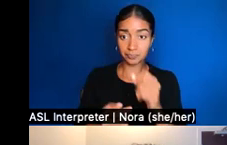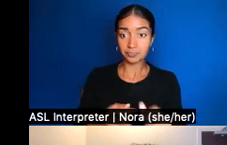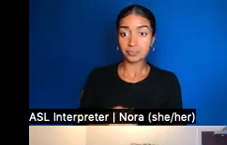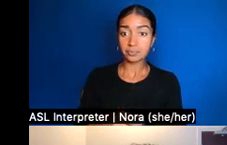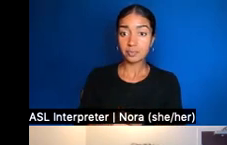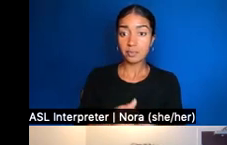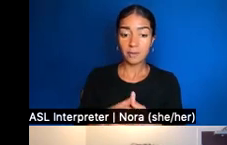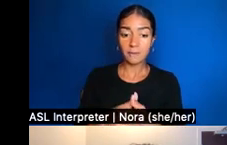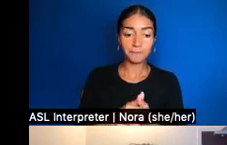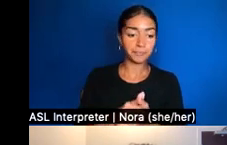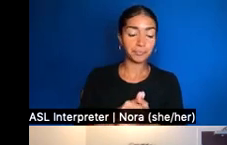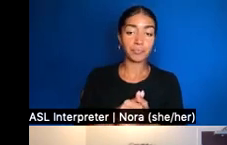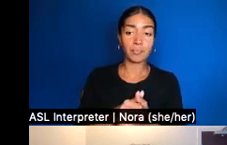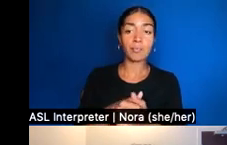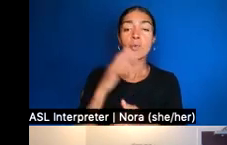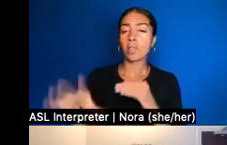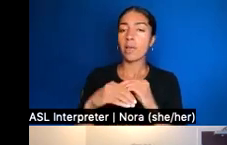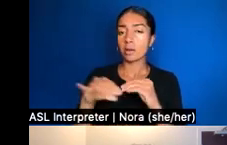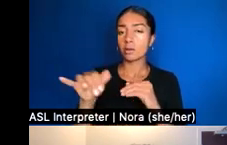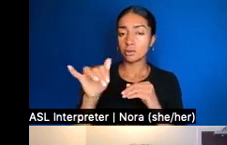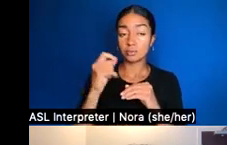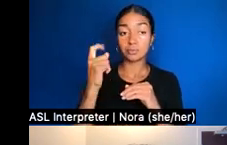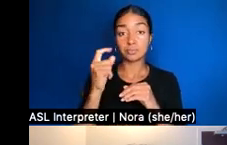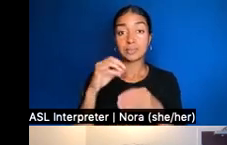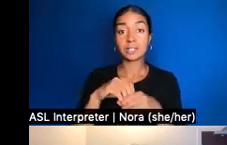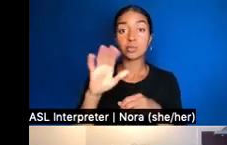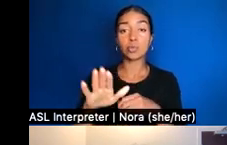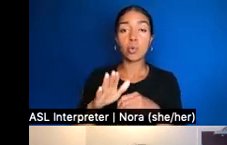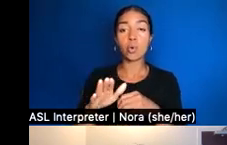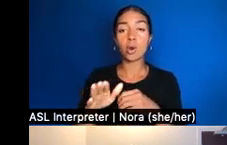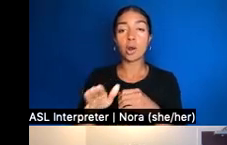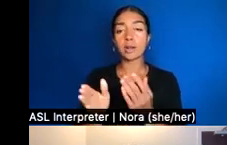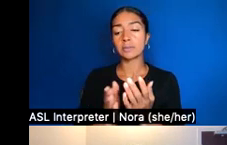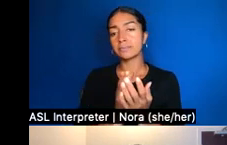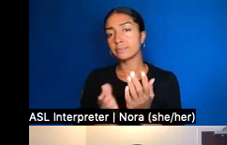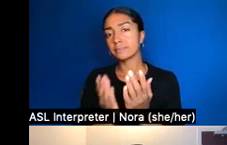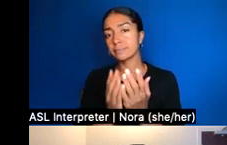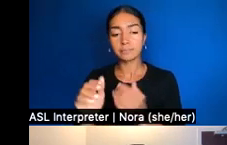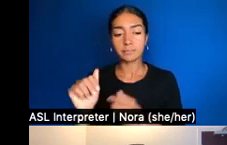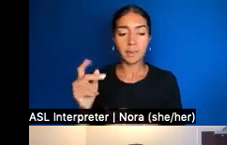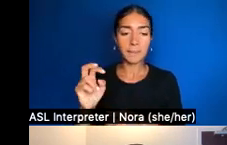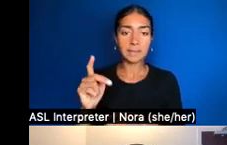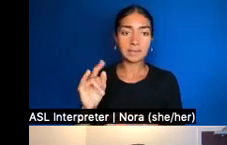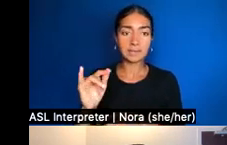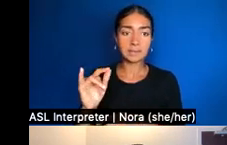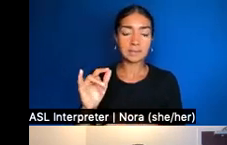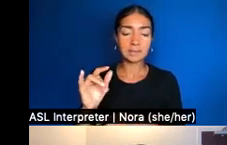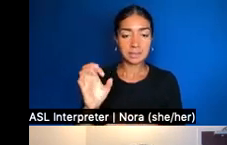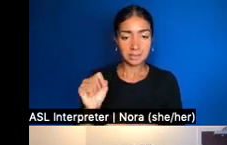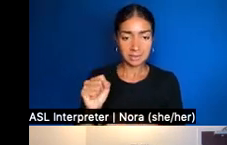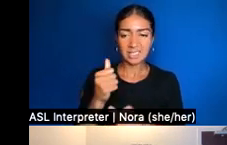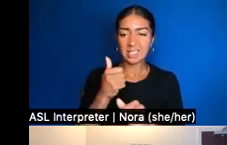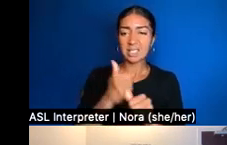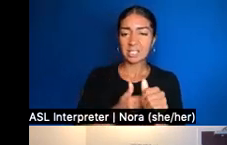I will add about this piece too, that in your appendices, so in each day, you might have to do a little